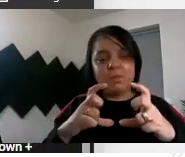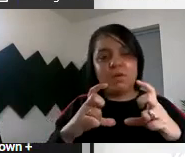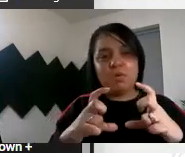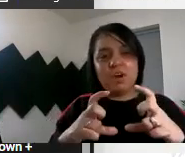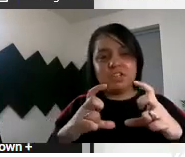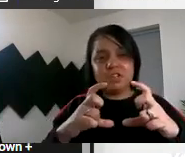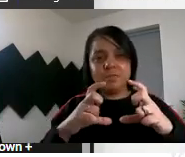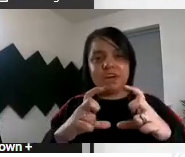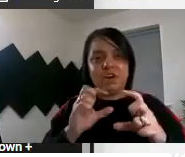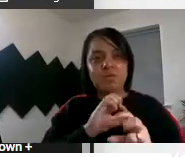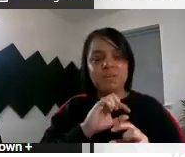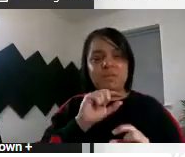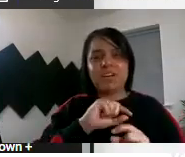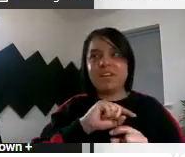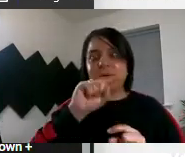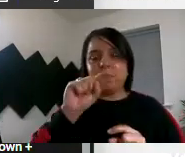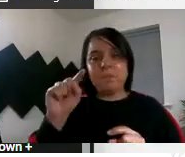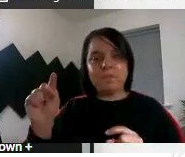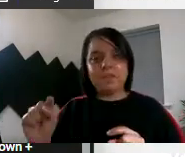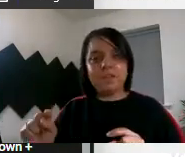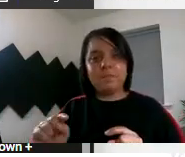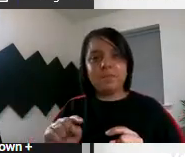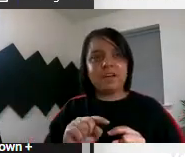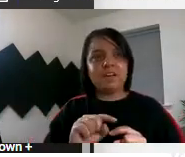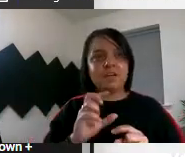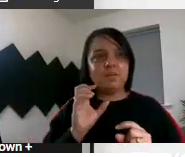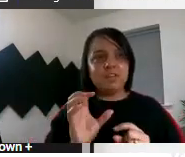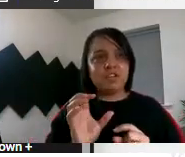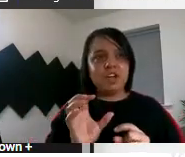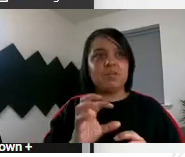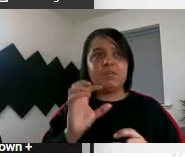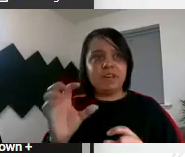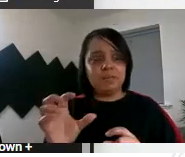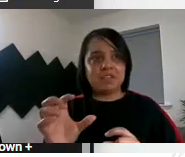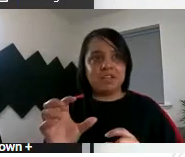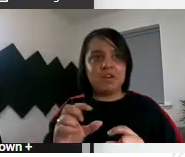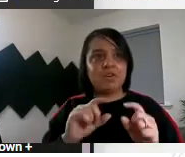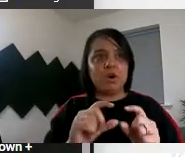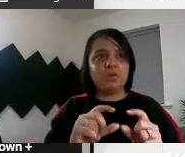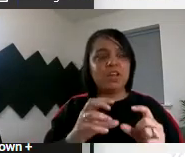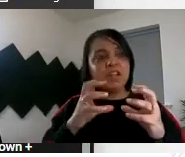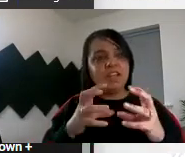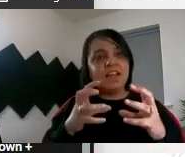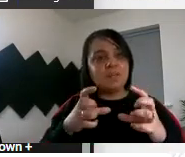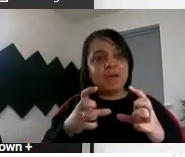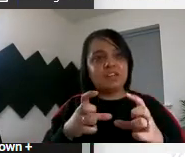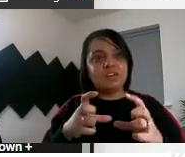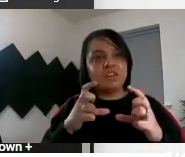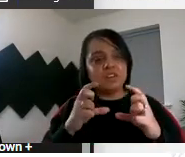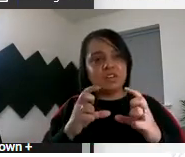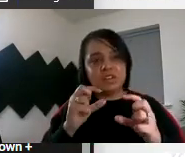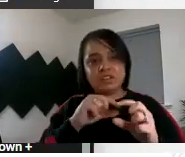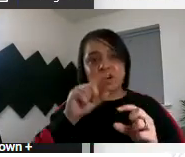a white background with a clean black picture of a picnic basket or a goat. That is a